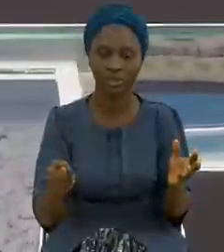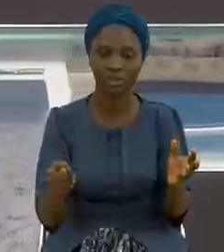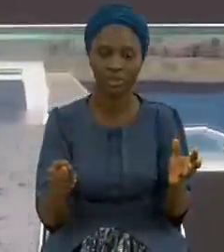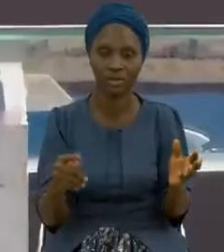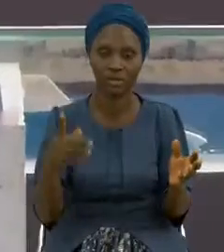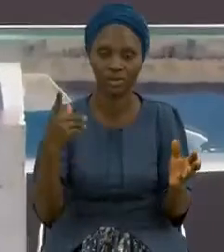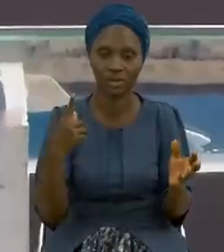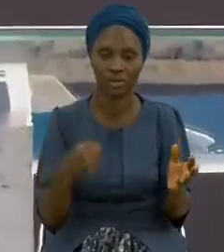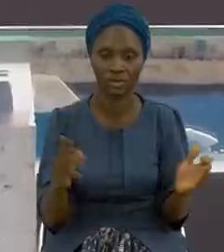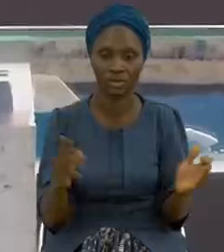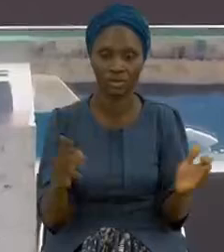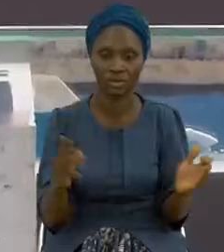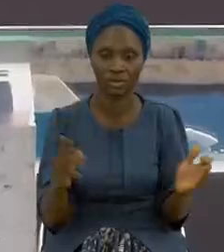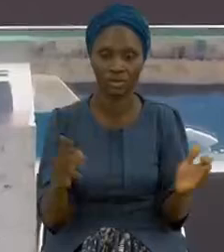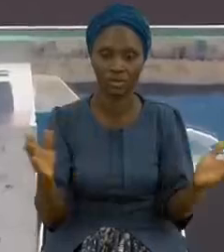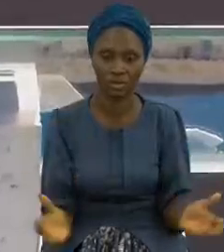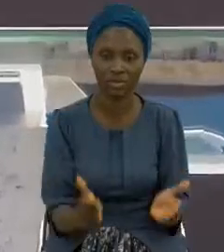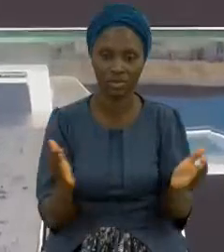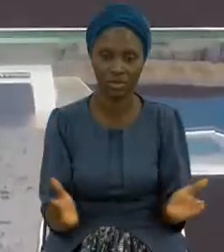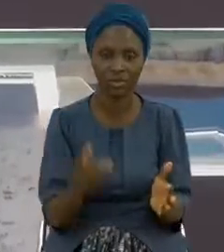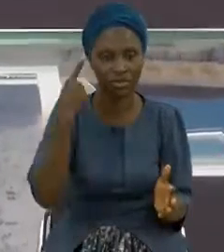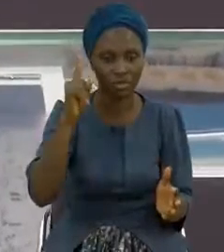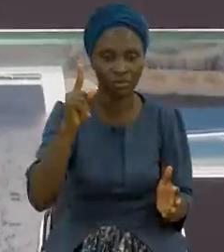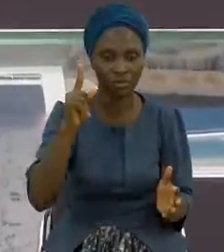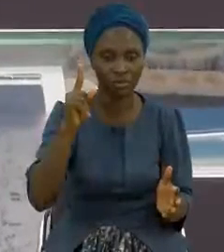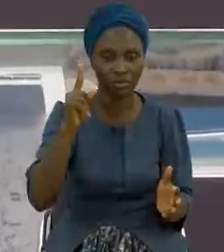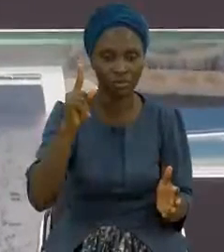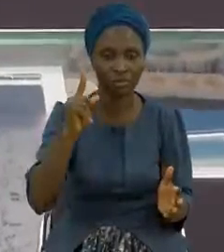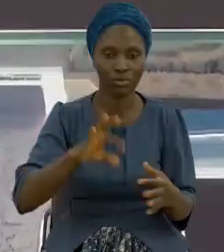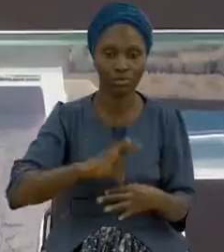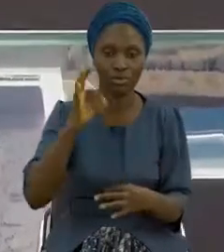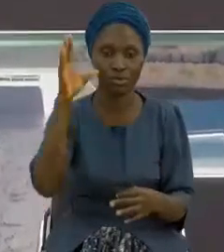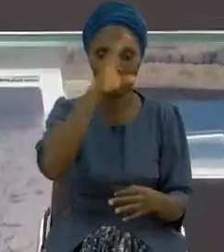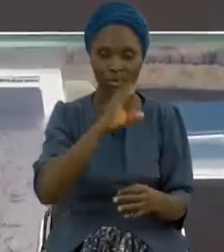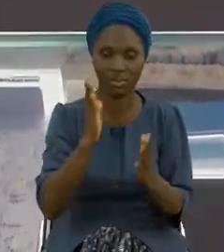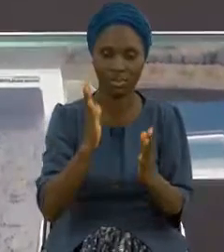motivation for soul seekers with